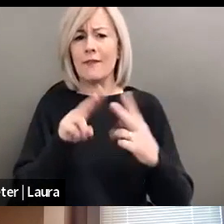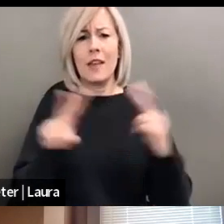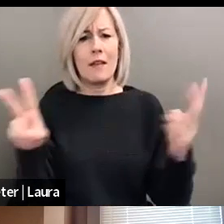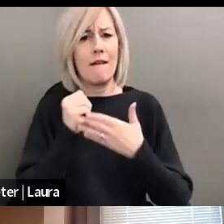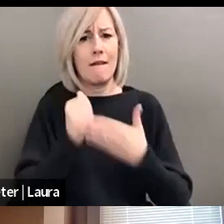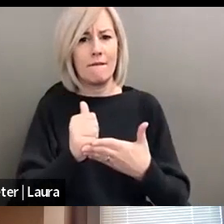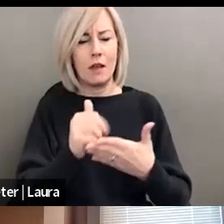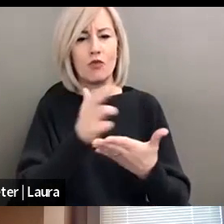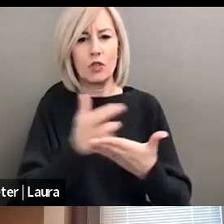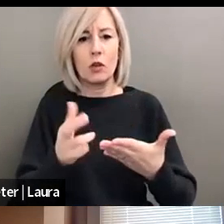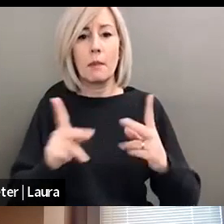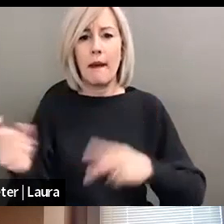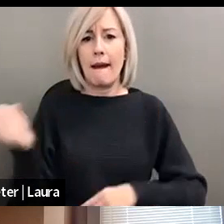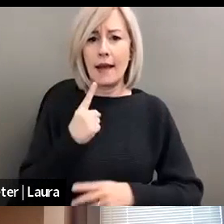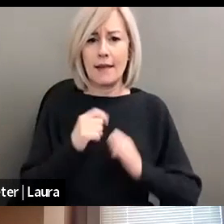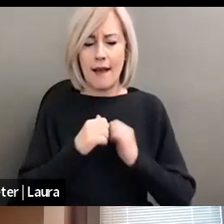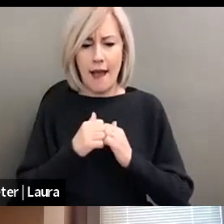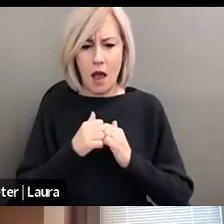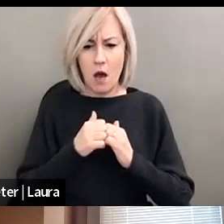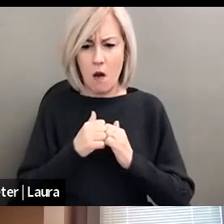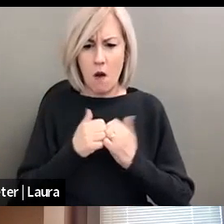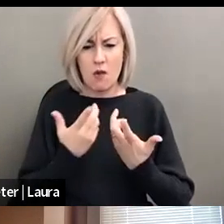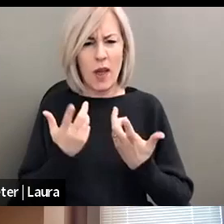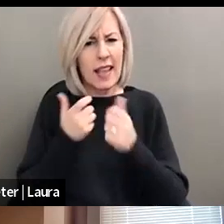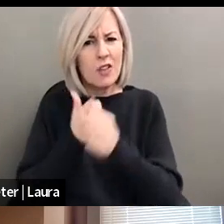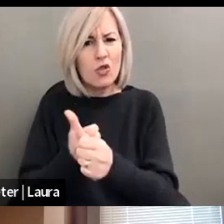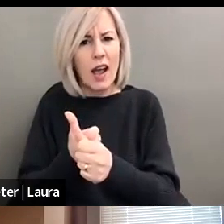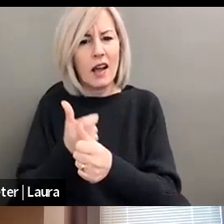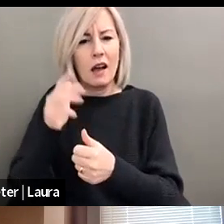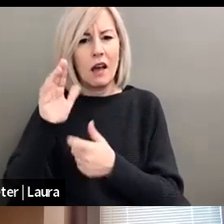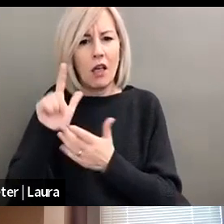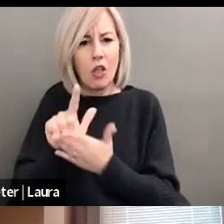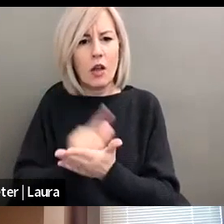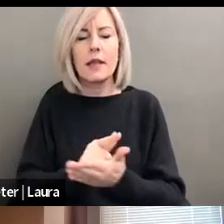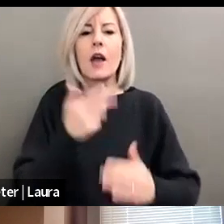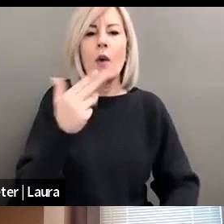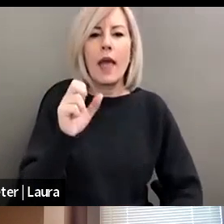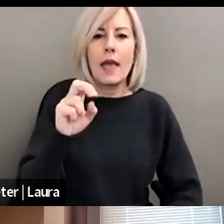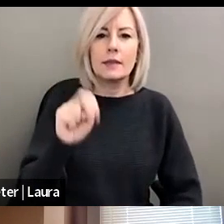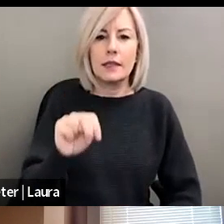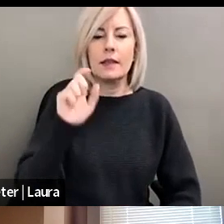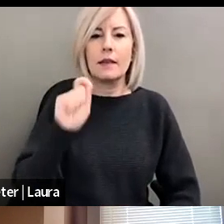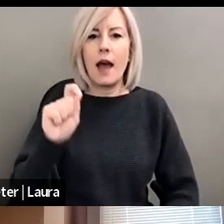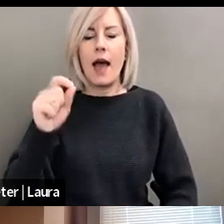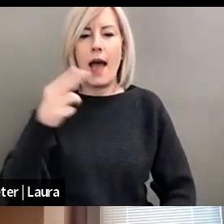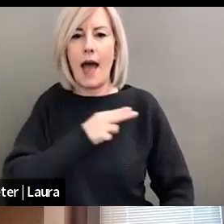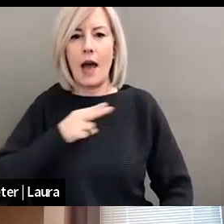that if people ask me how they can be better informed, I tell them all the time, go to henson.house.gov and sign up for the newsletter.